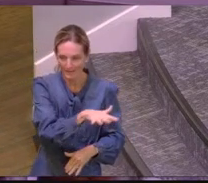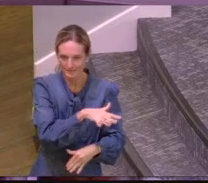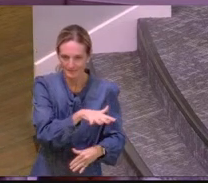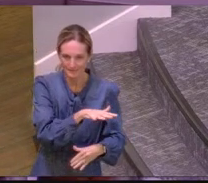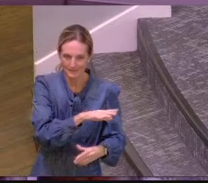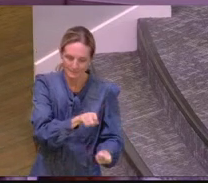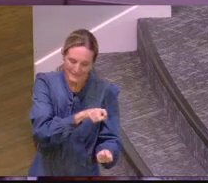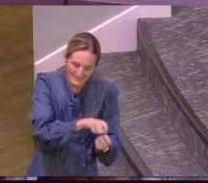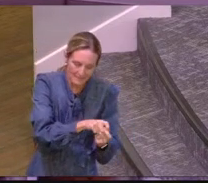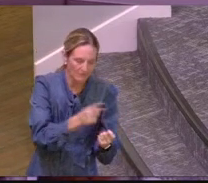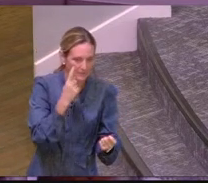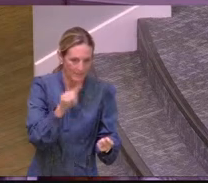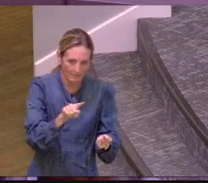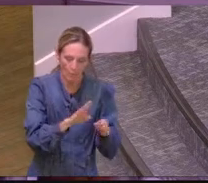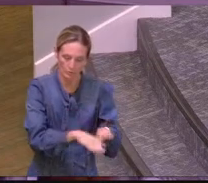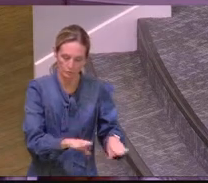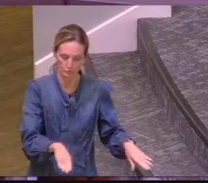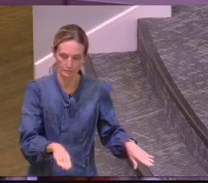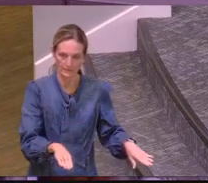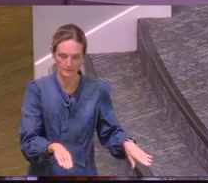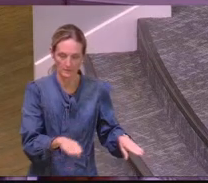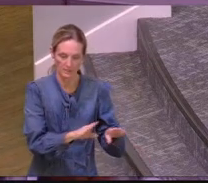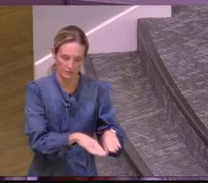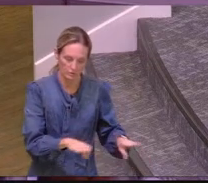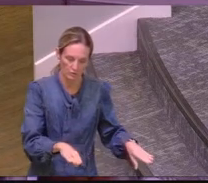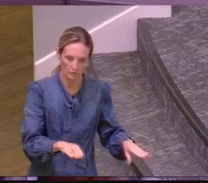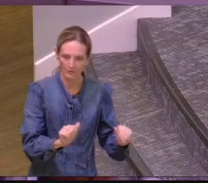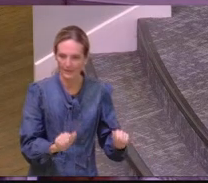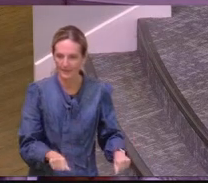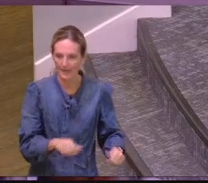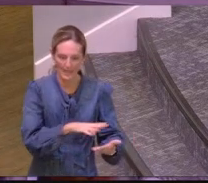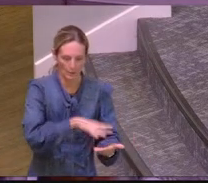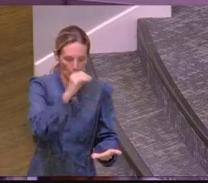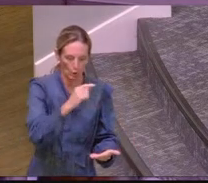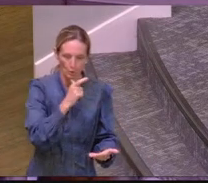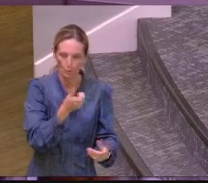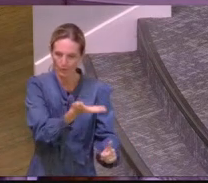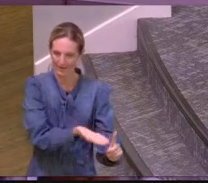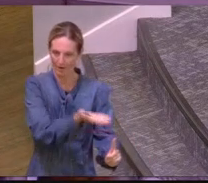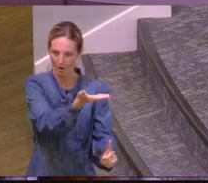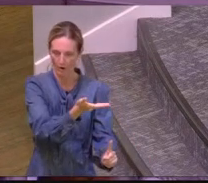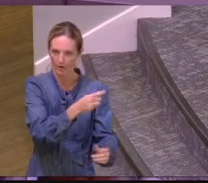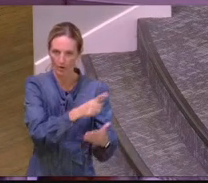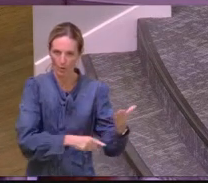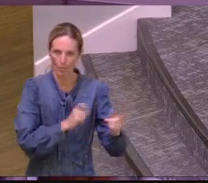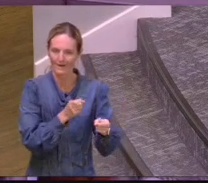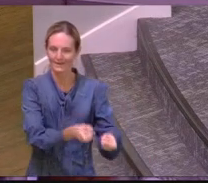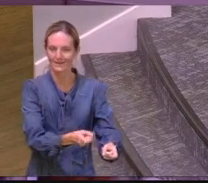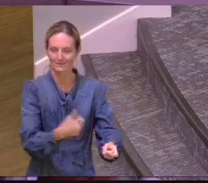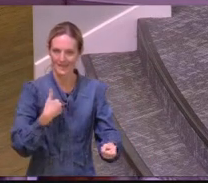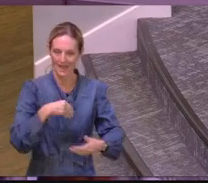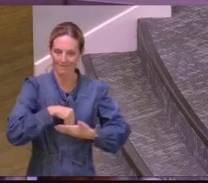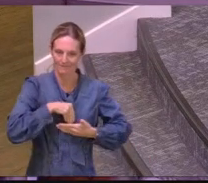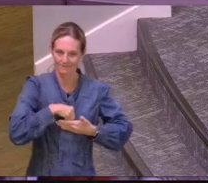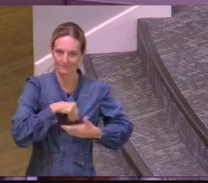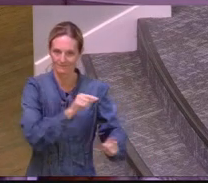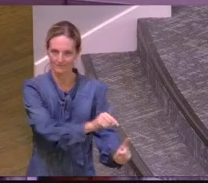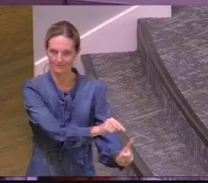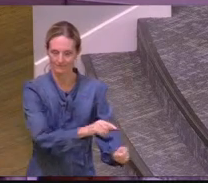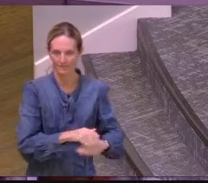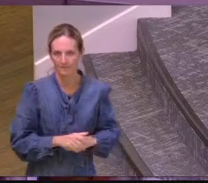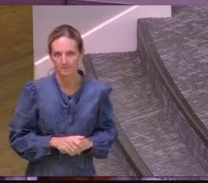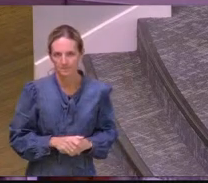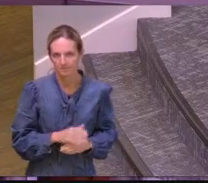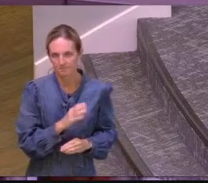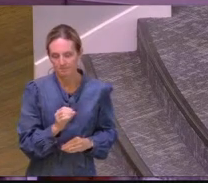the children to exercise and learn who they are and what they, what gifts they currently have. I'd love to see that. In